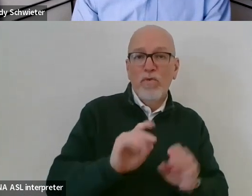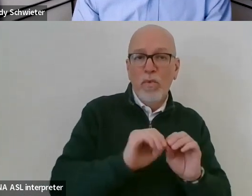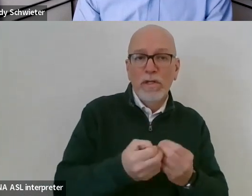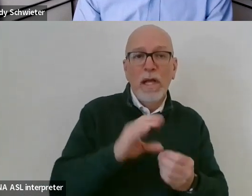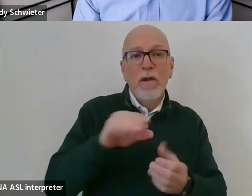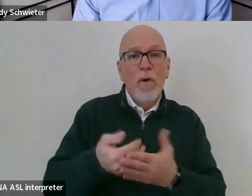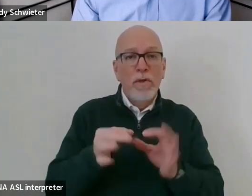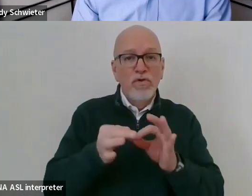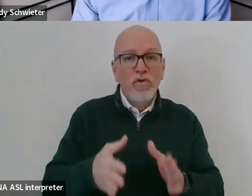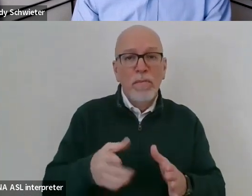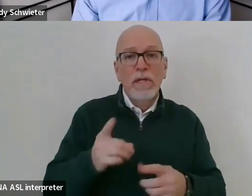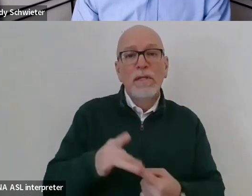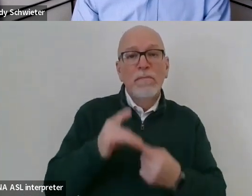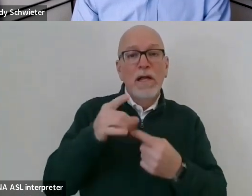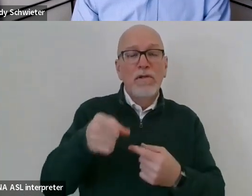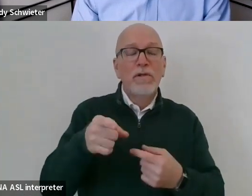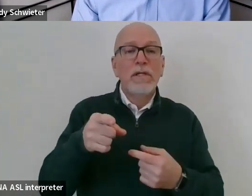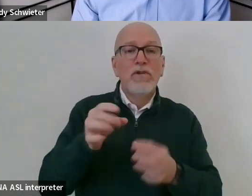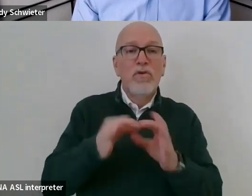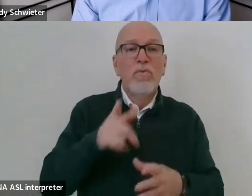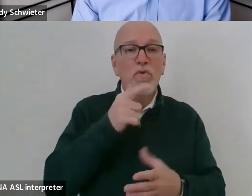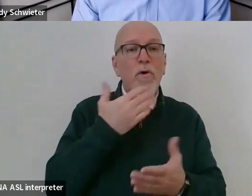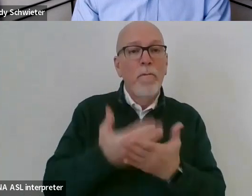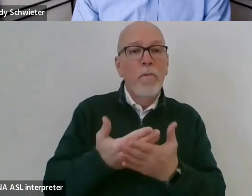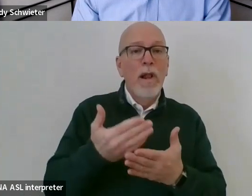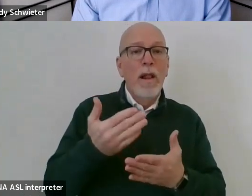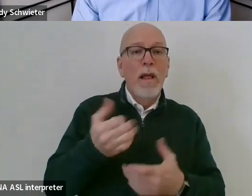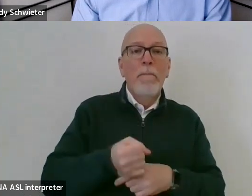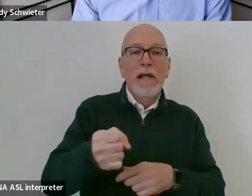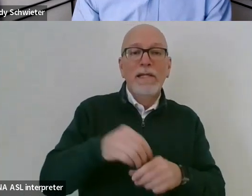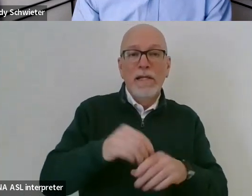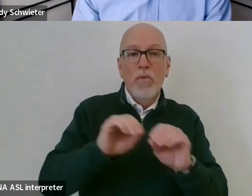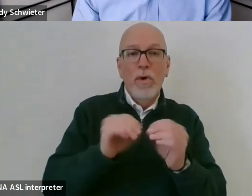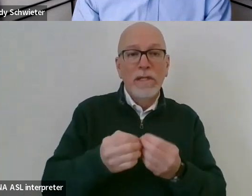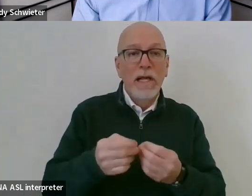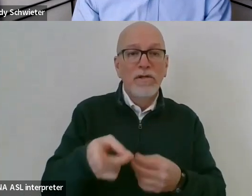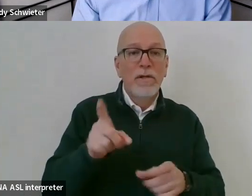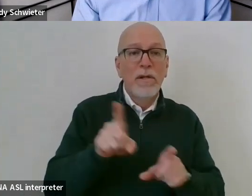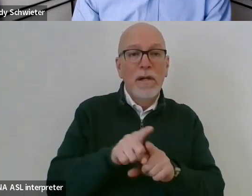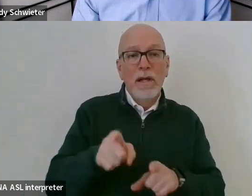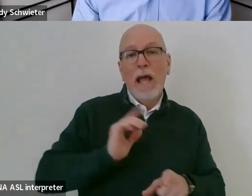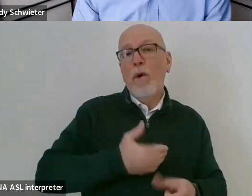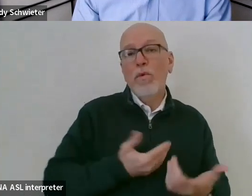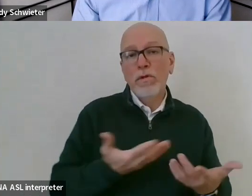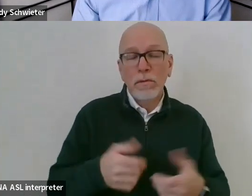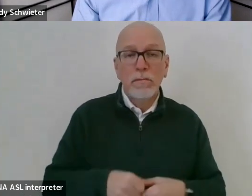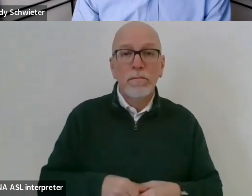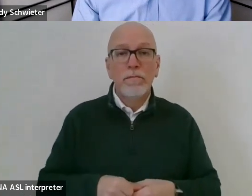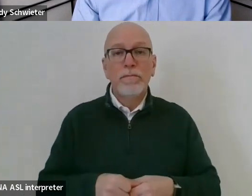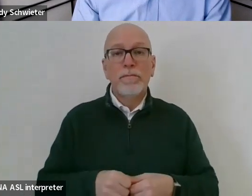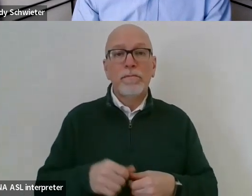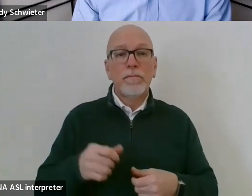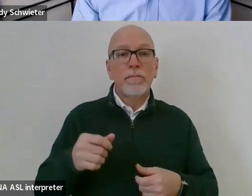the interpreters, especially those interpreters that are well placed already in organizations like ours. Okay, I'm